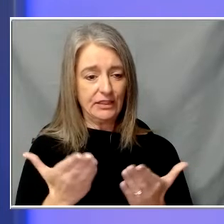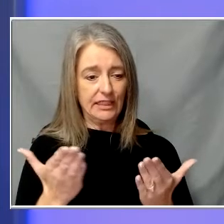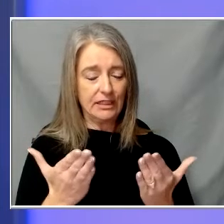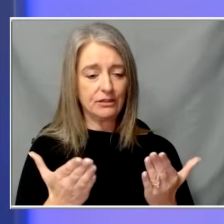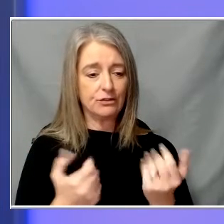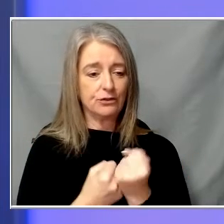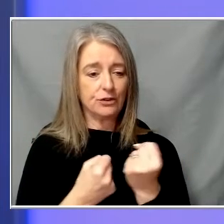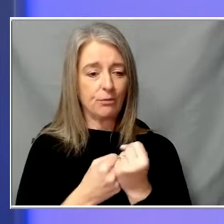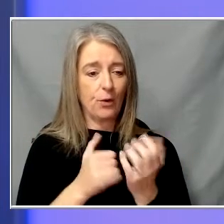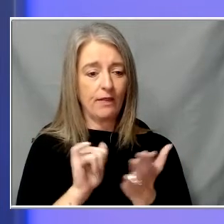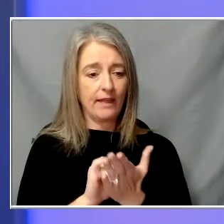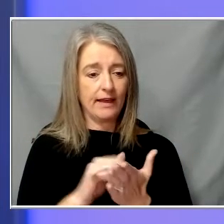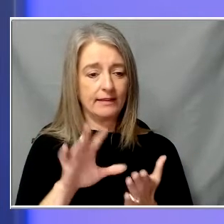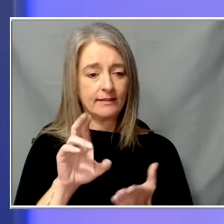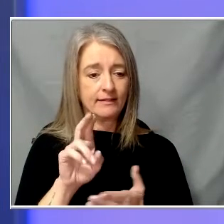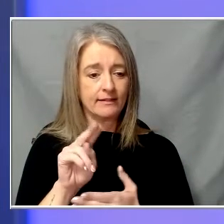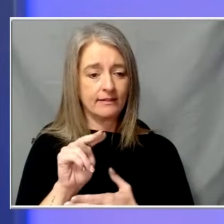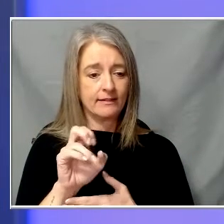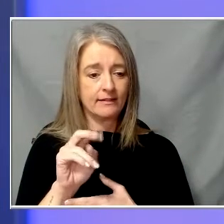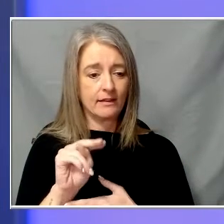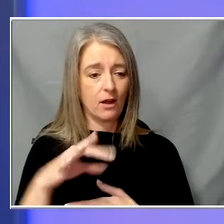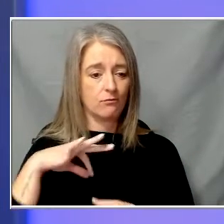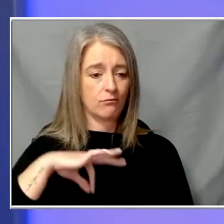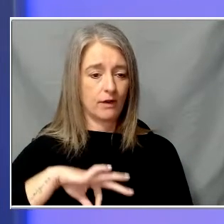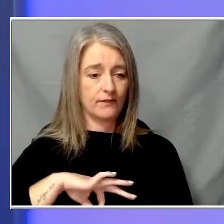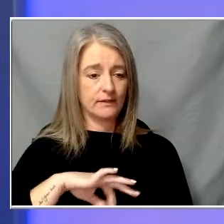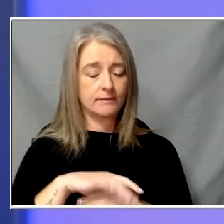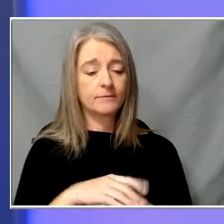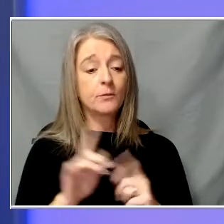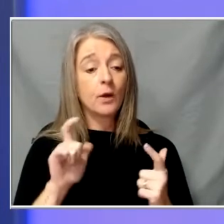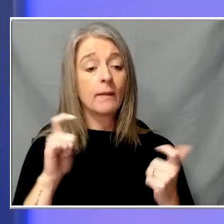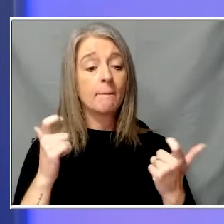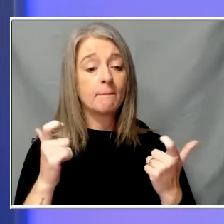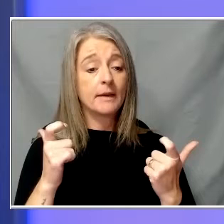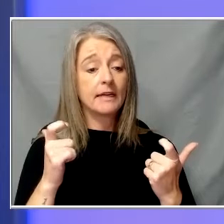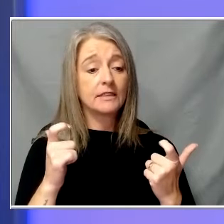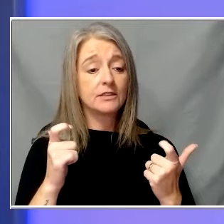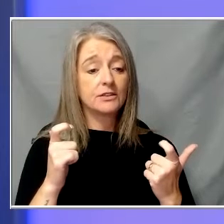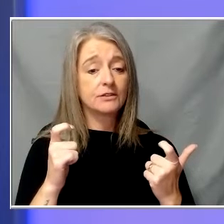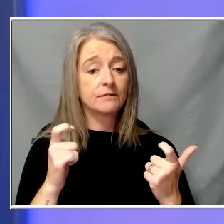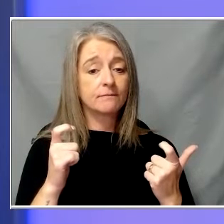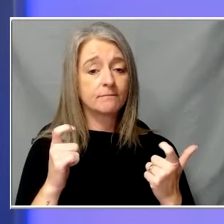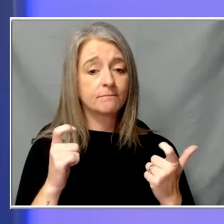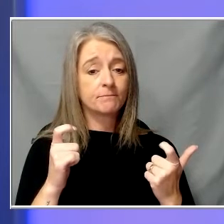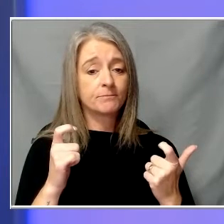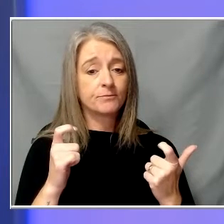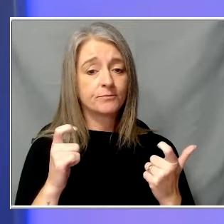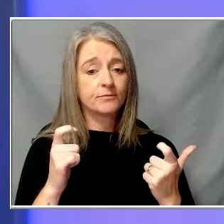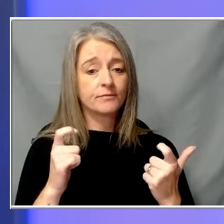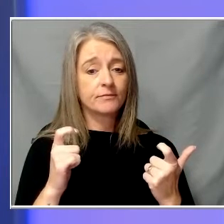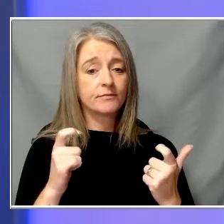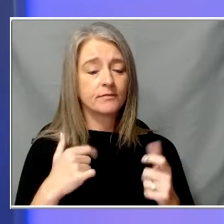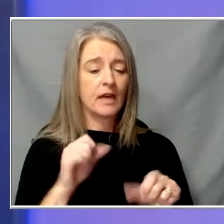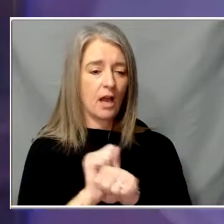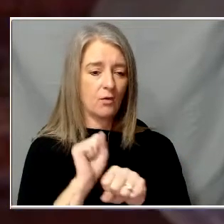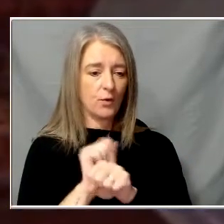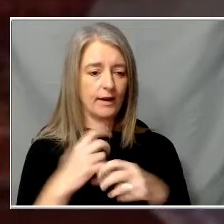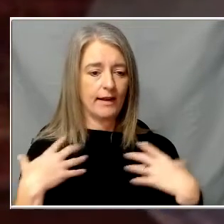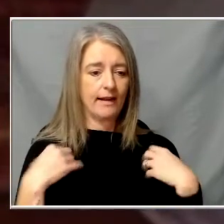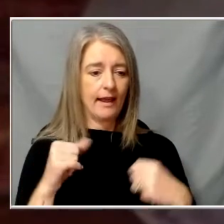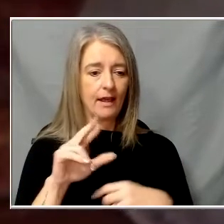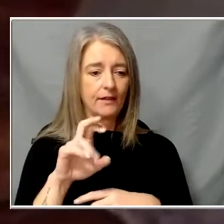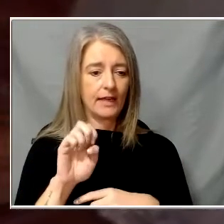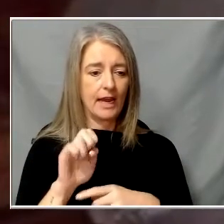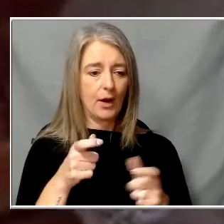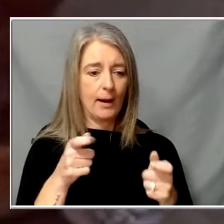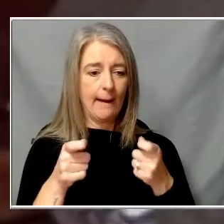it. So one of the major disparities, so I'm in healthcare administration. I've been in healthcare administration